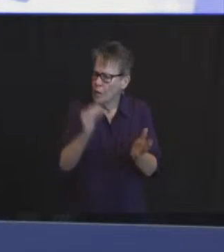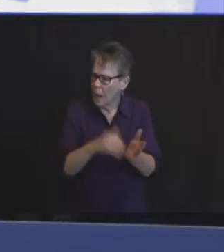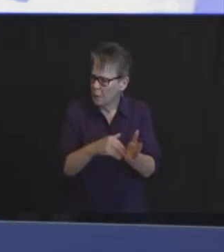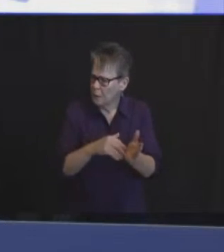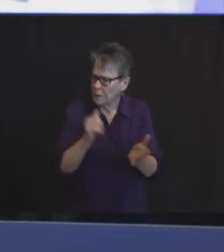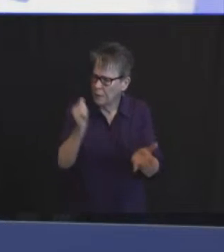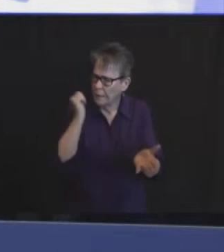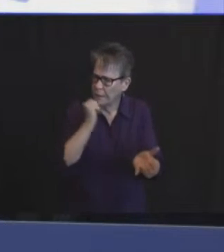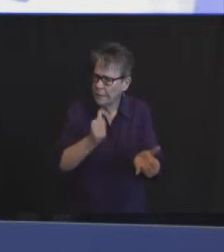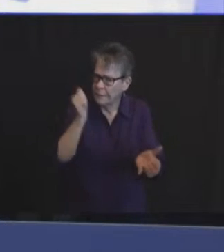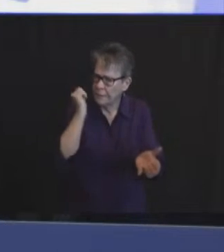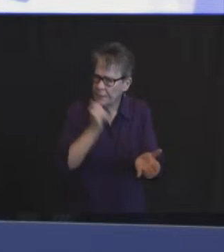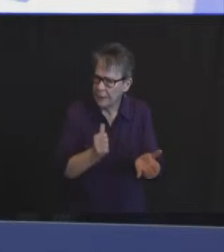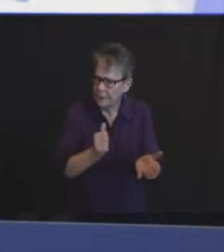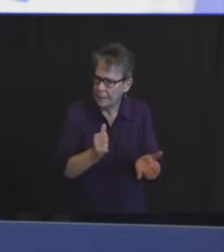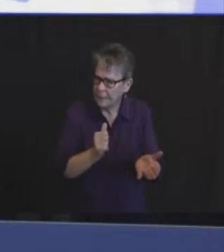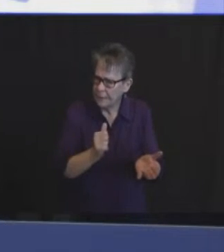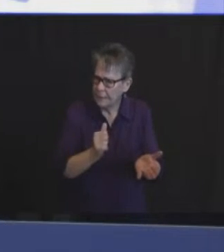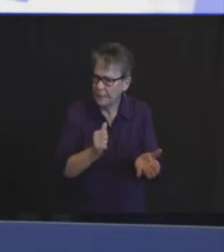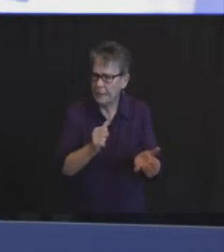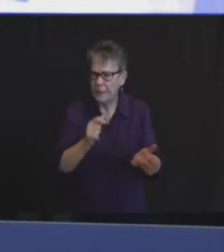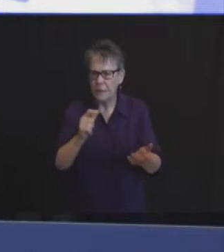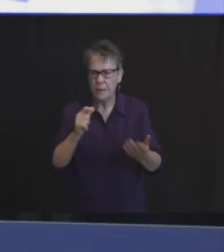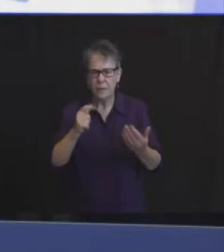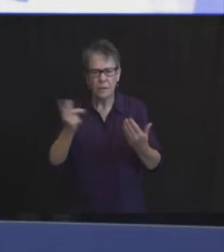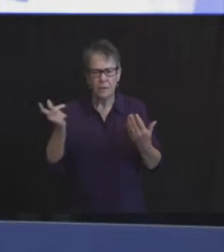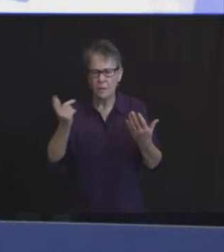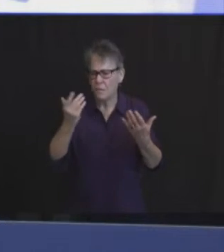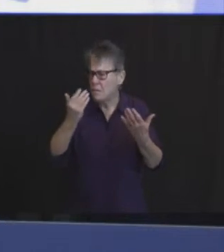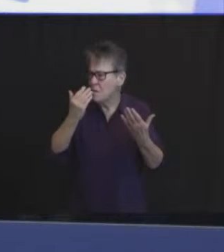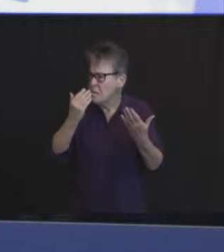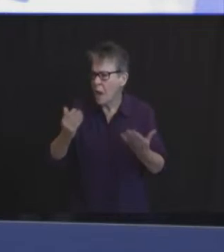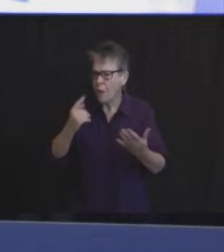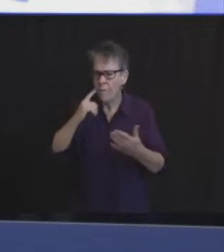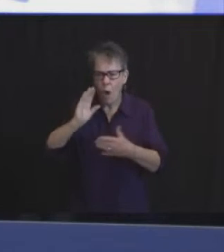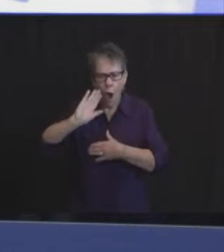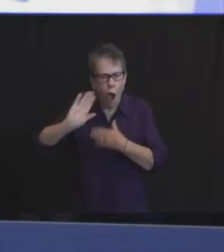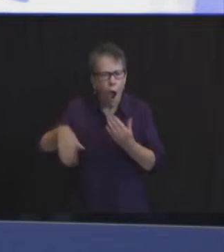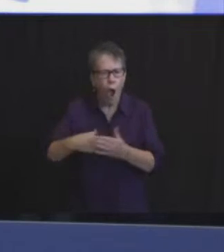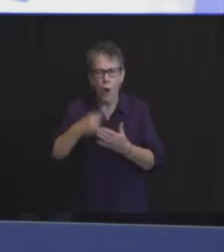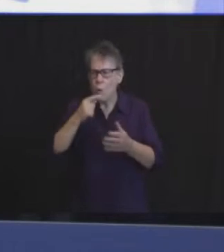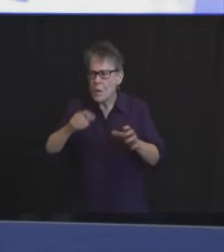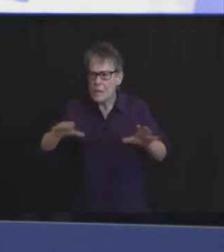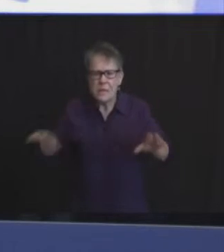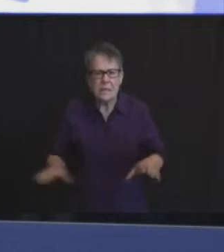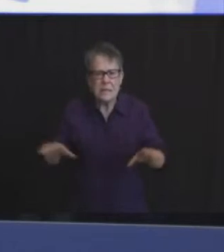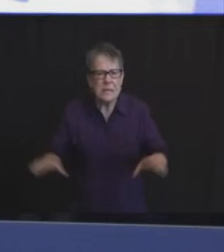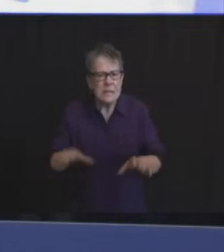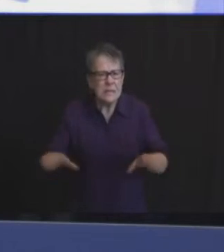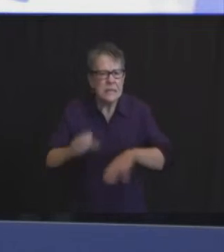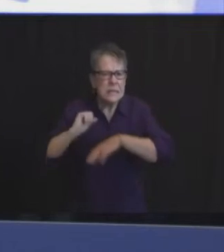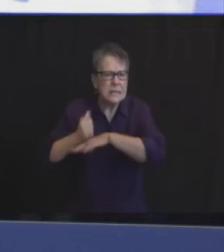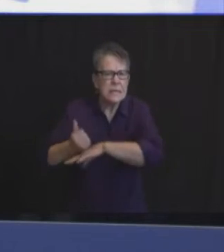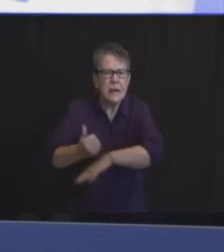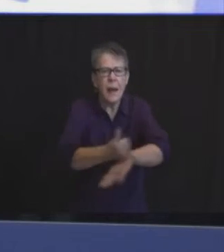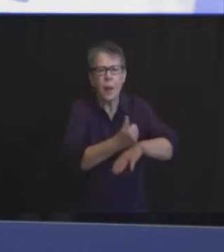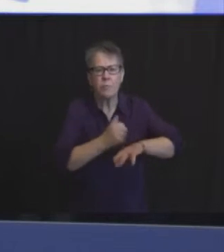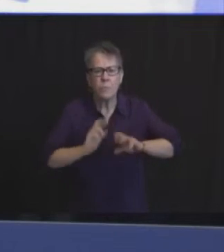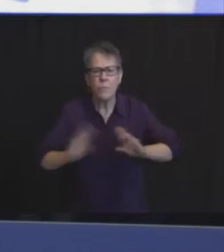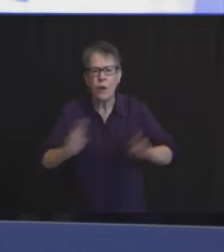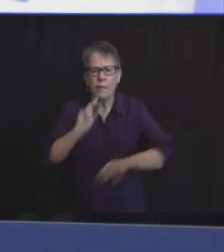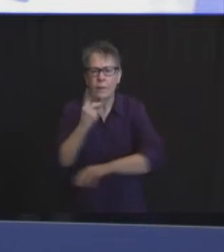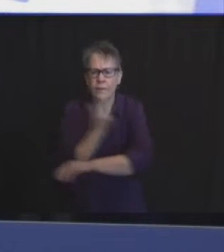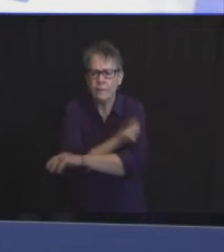that site. Putting together a large-scale vaccination site is a massive undertaking that requires immense